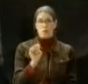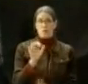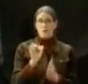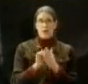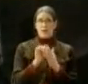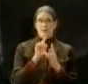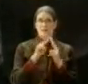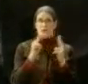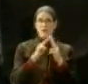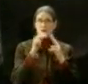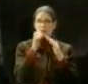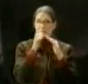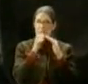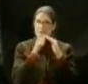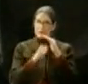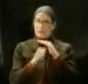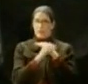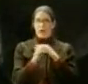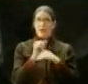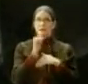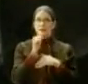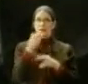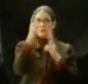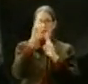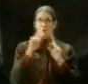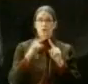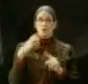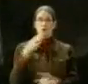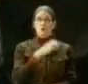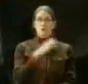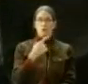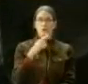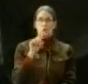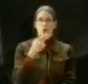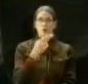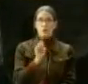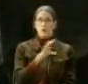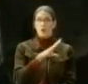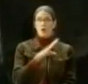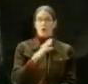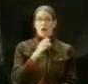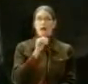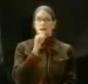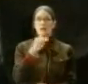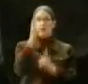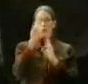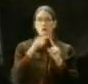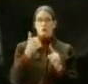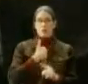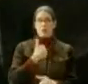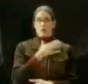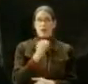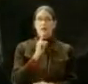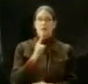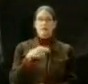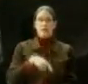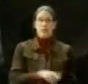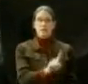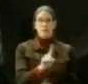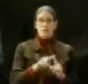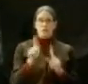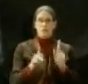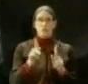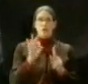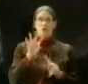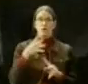underhanded, and it is disrespectful to Commissioner Guda. It is disrespectful to myself, and it is an insult to the people of the